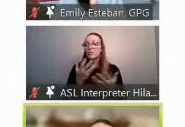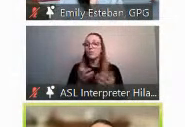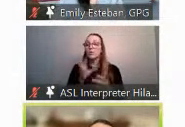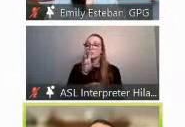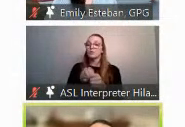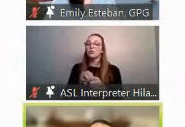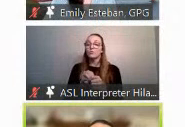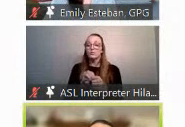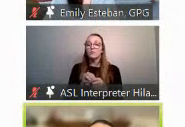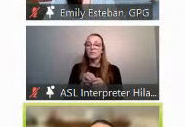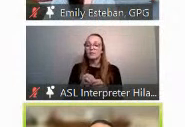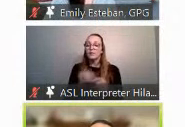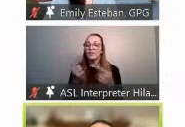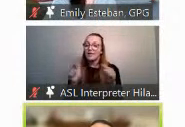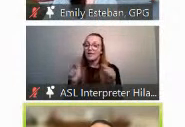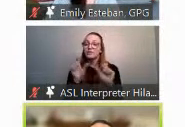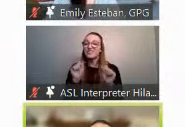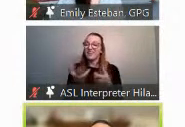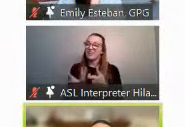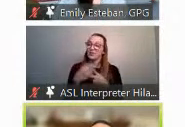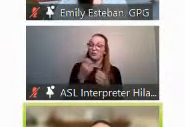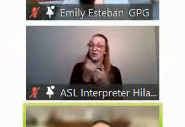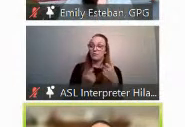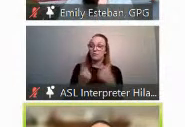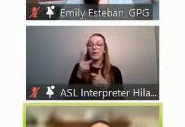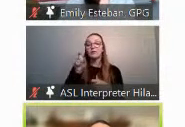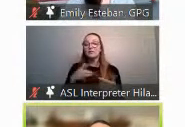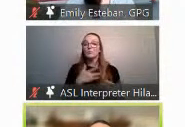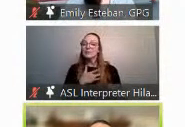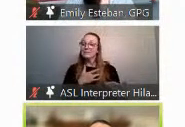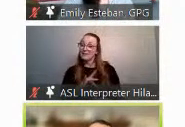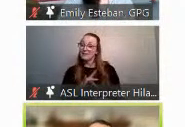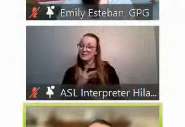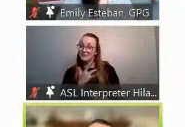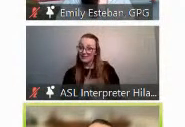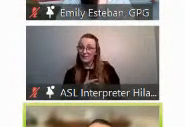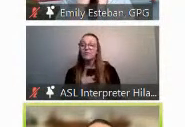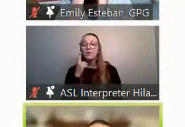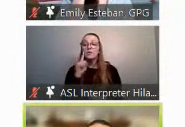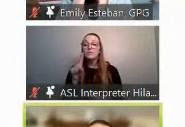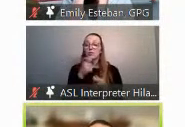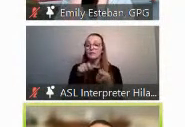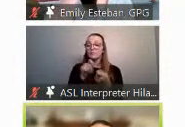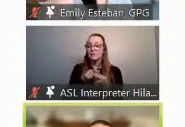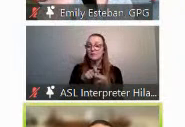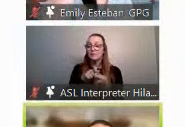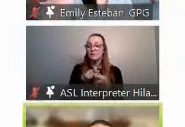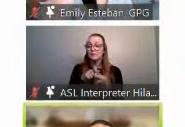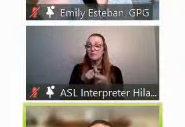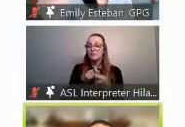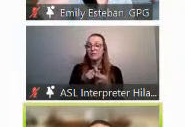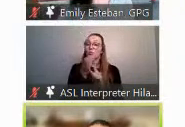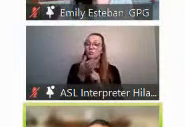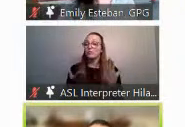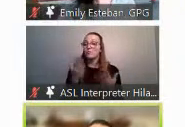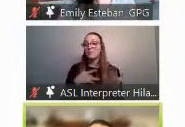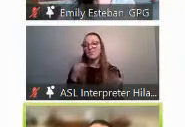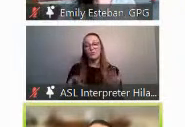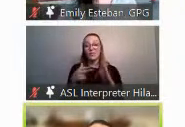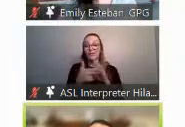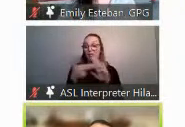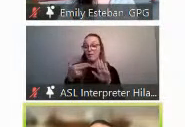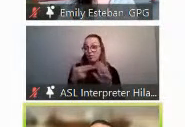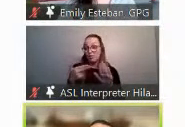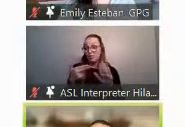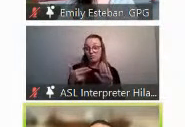language because we have to be also very sensitive to certain cultures that don't maybe like labels